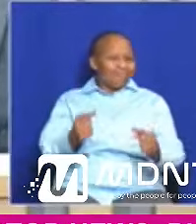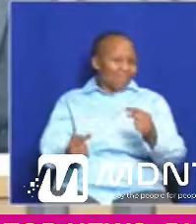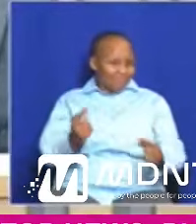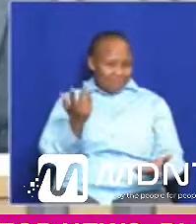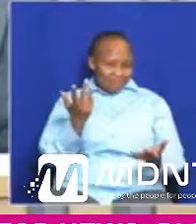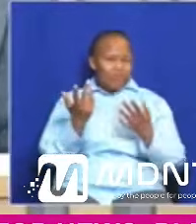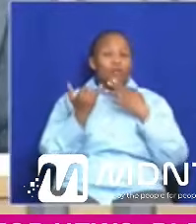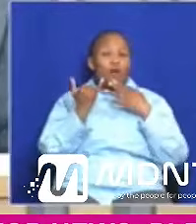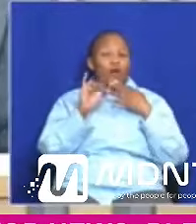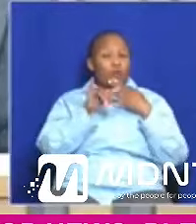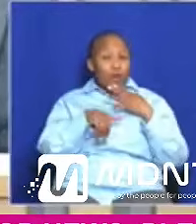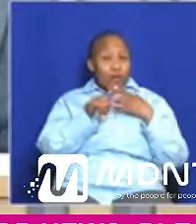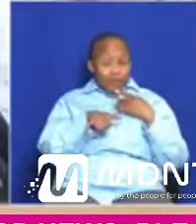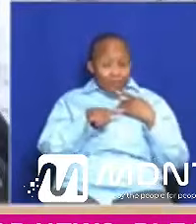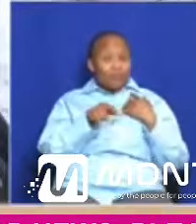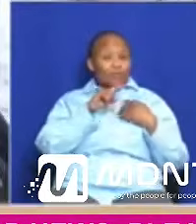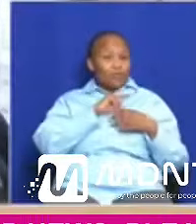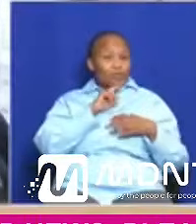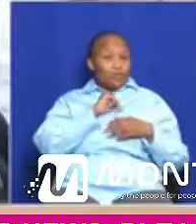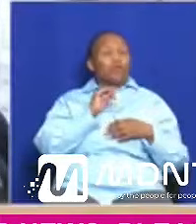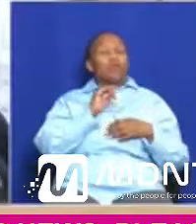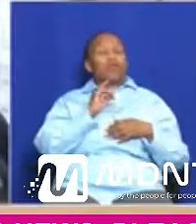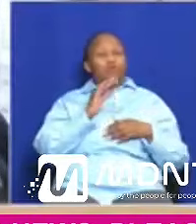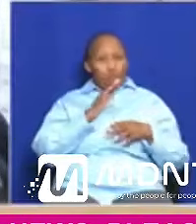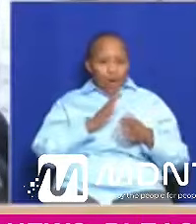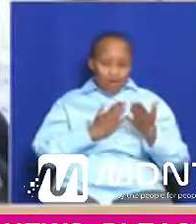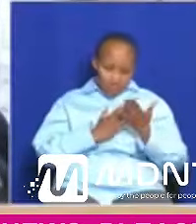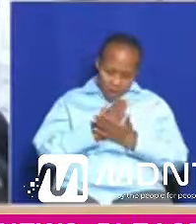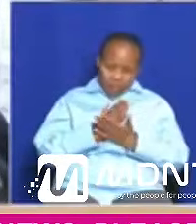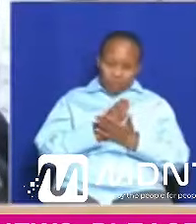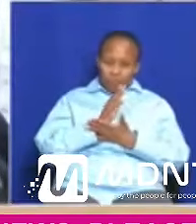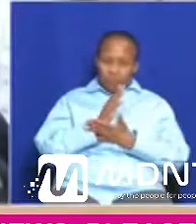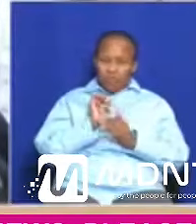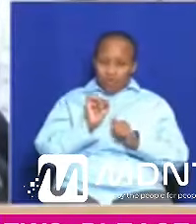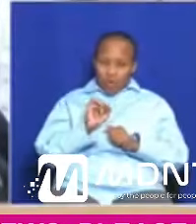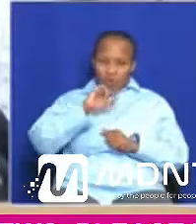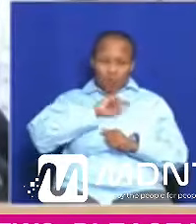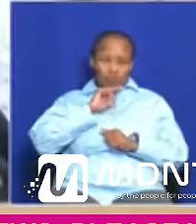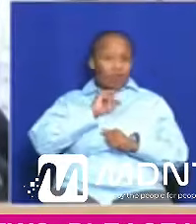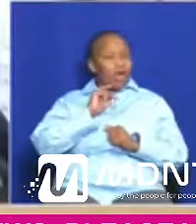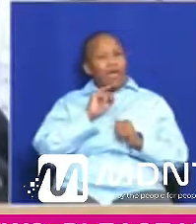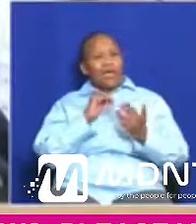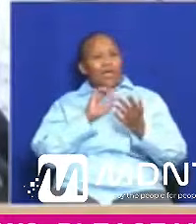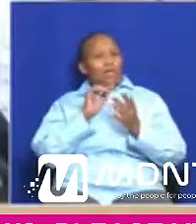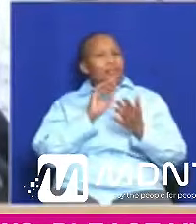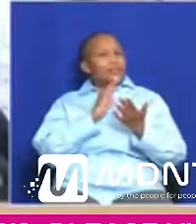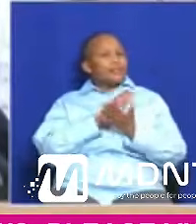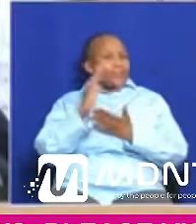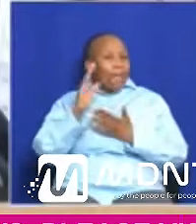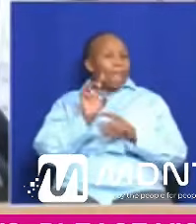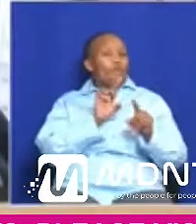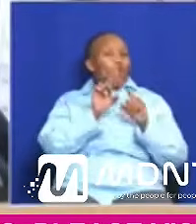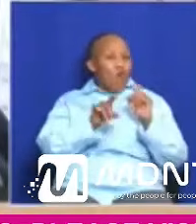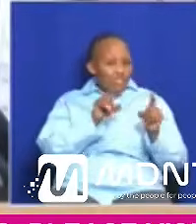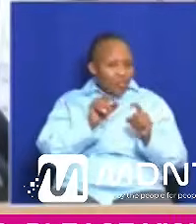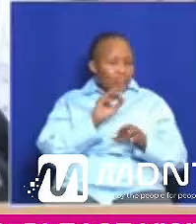only assert to your right in response to a question a specific question posed. course, yes. You